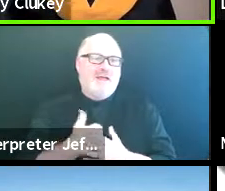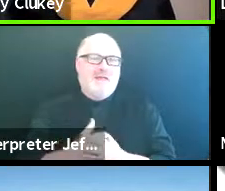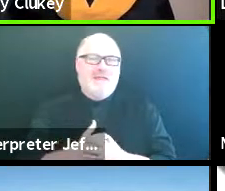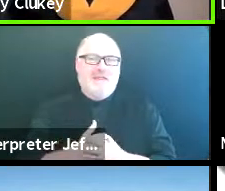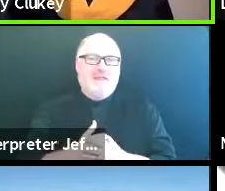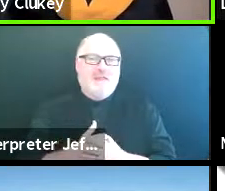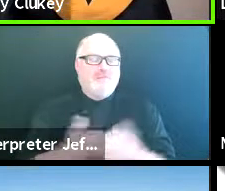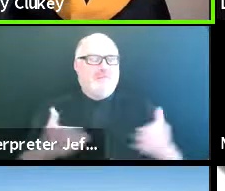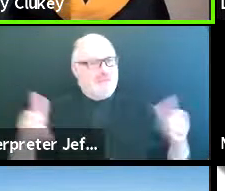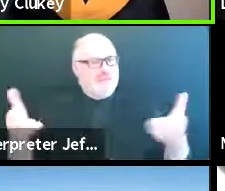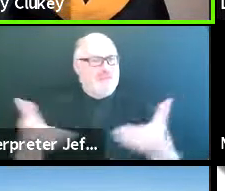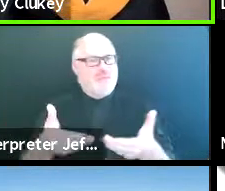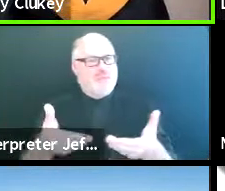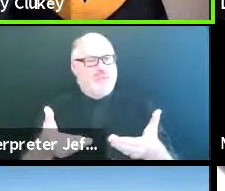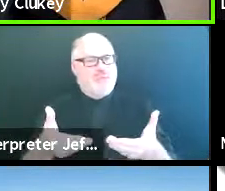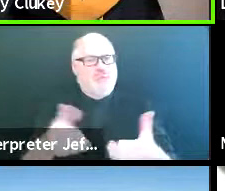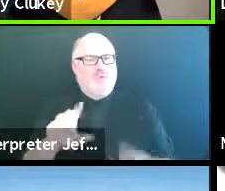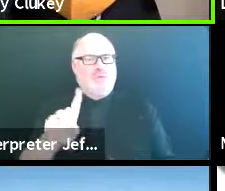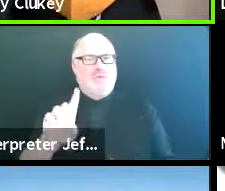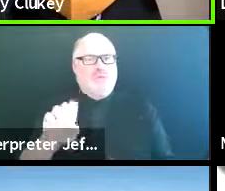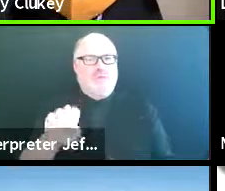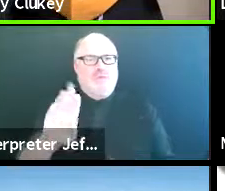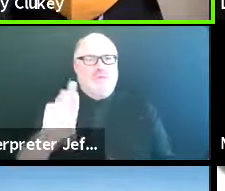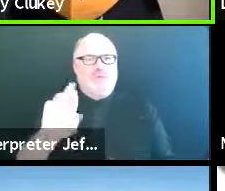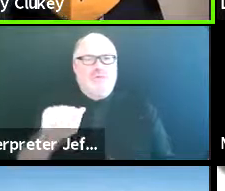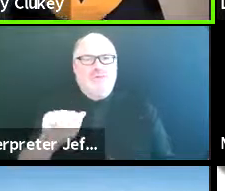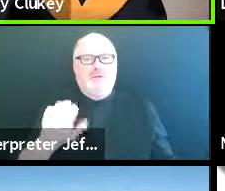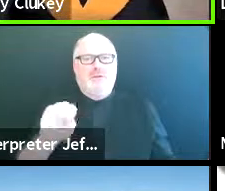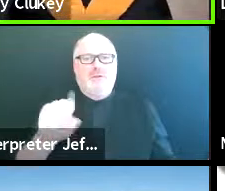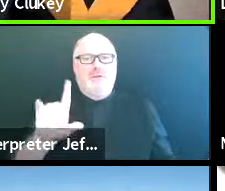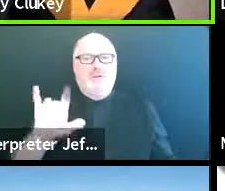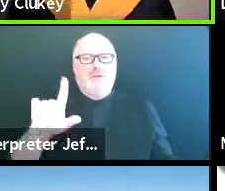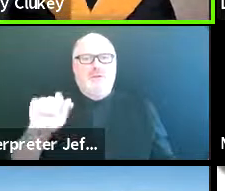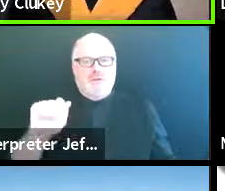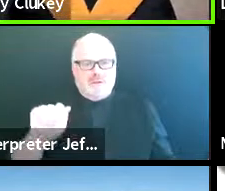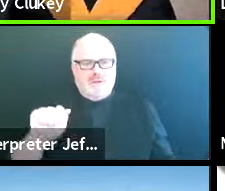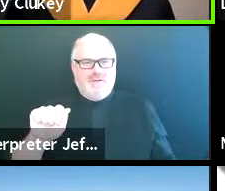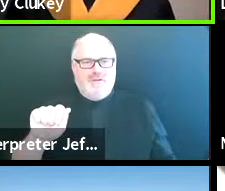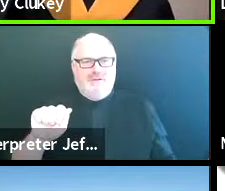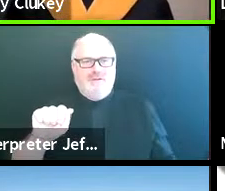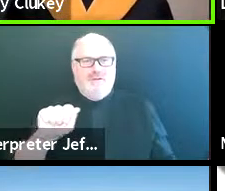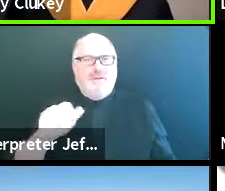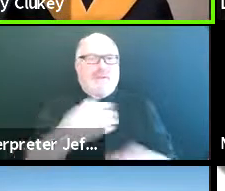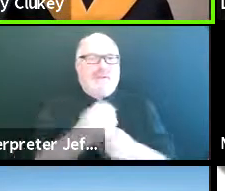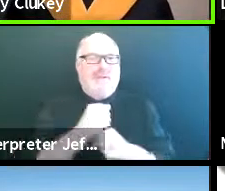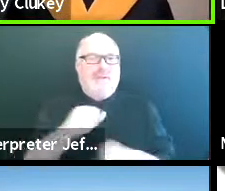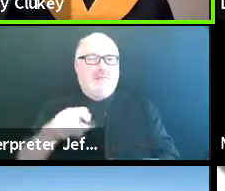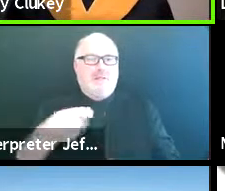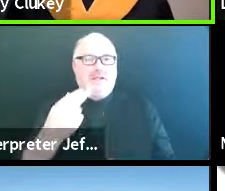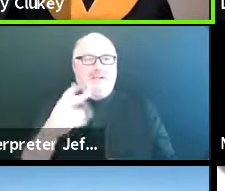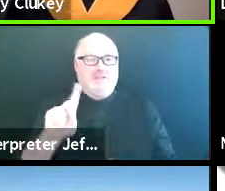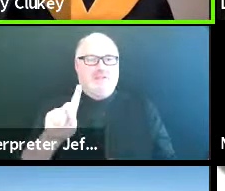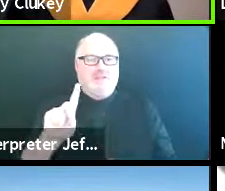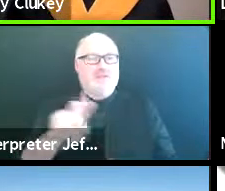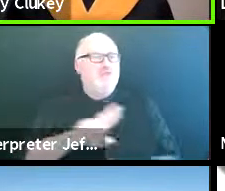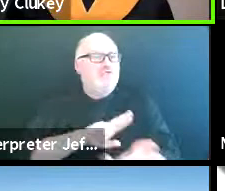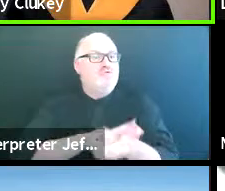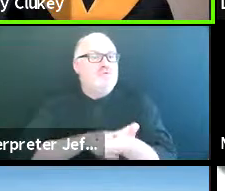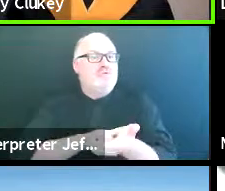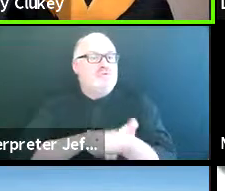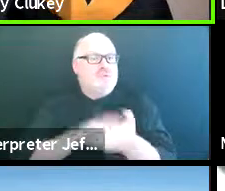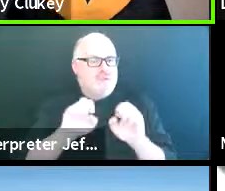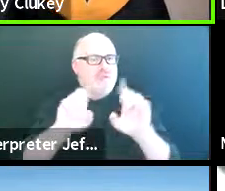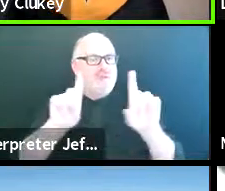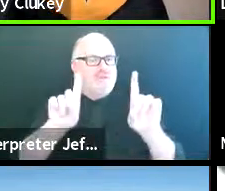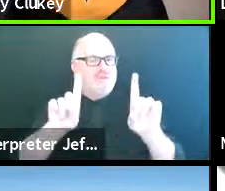to be introducing Deborah Olila in nurse. She's getting her PhD in nursing